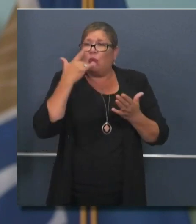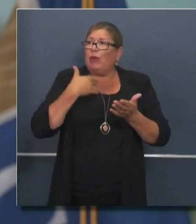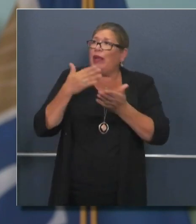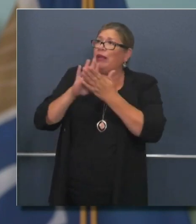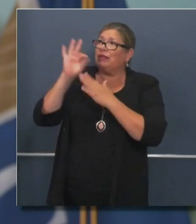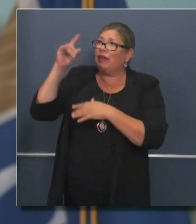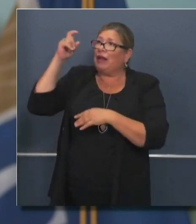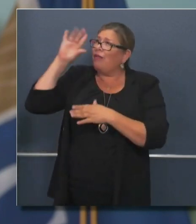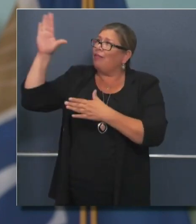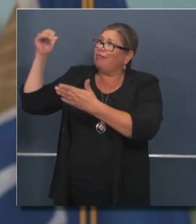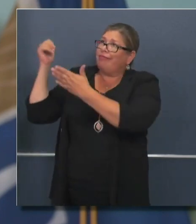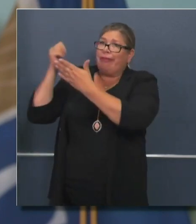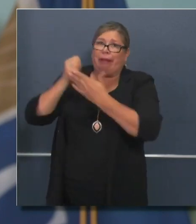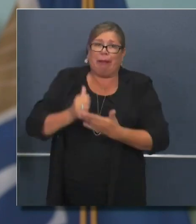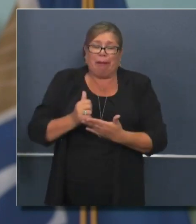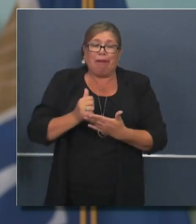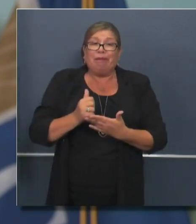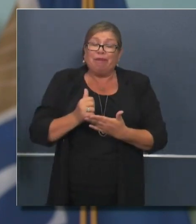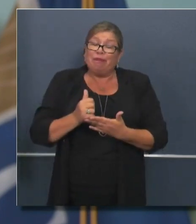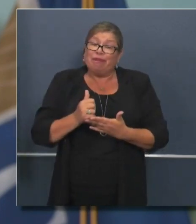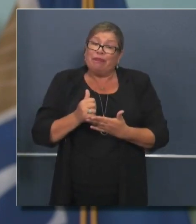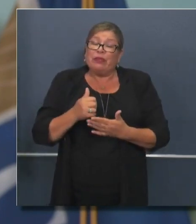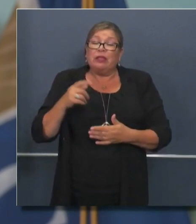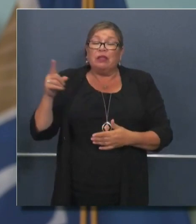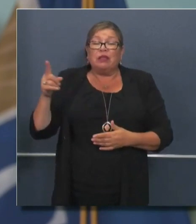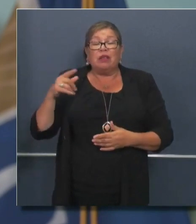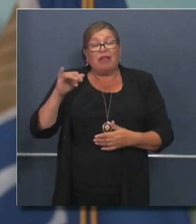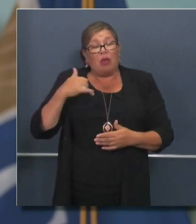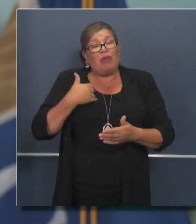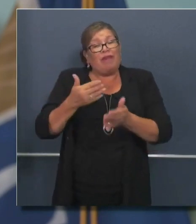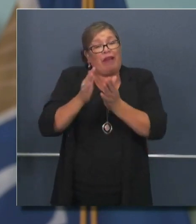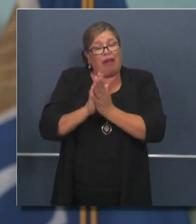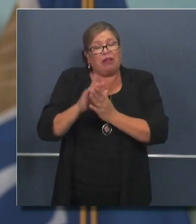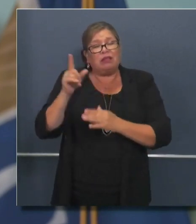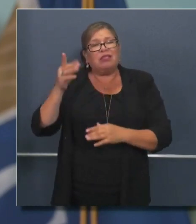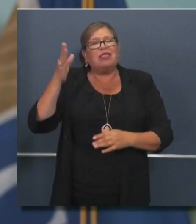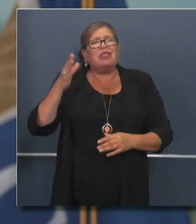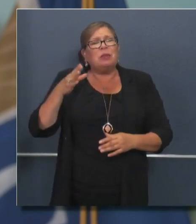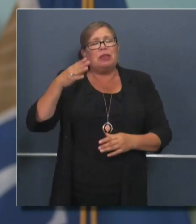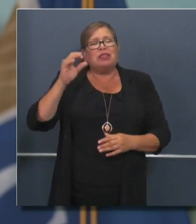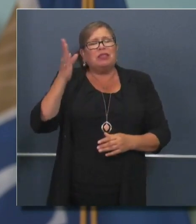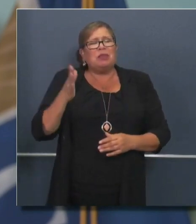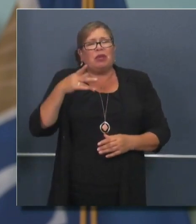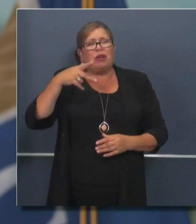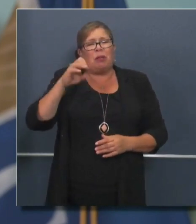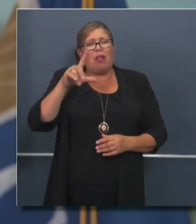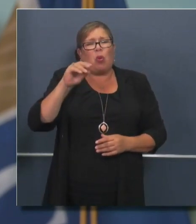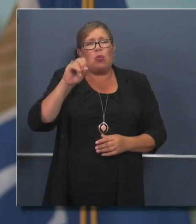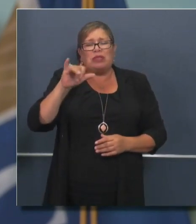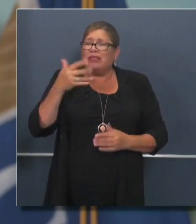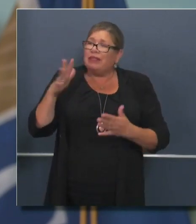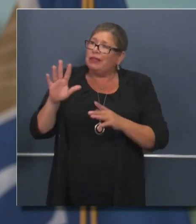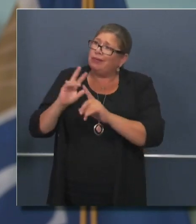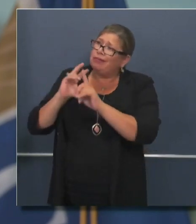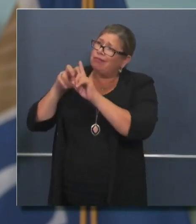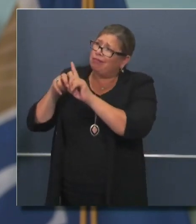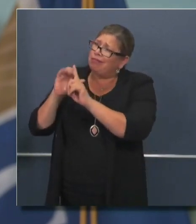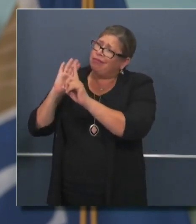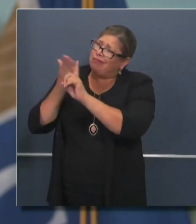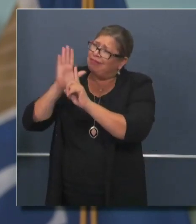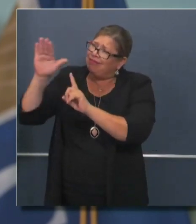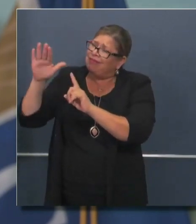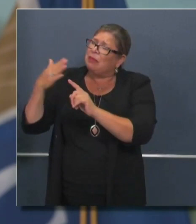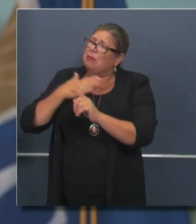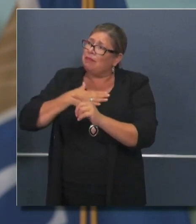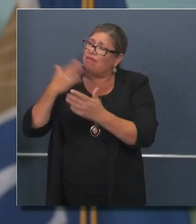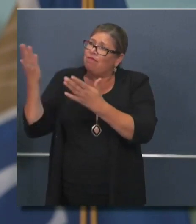charity. It is a federal effort that Speaker Nancy Pelosi has advanced with conviction and courage, where she got her